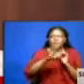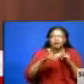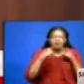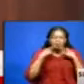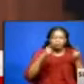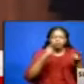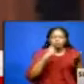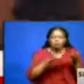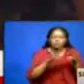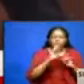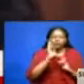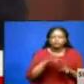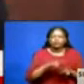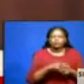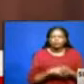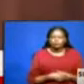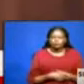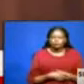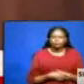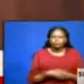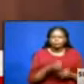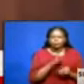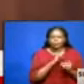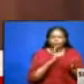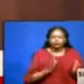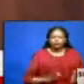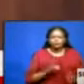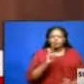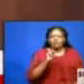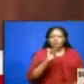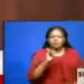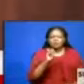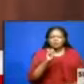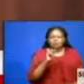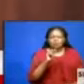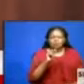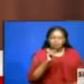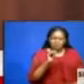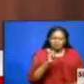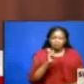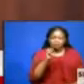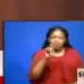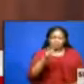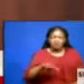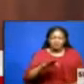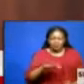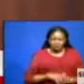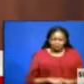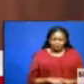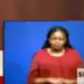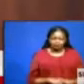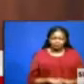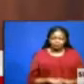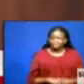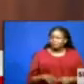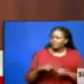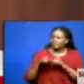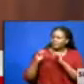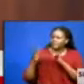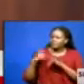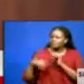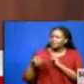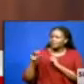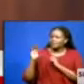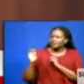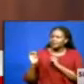correct result. I think that was Commissioner Nyangaya. In one area. One of 291. Yes. But nothing from Irene.